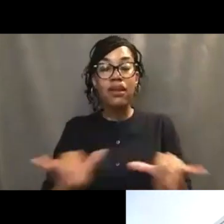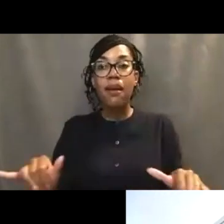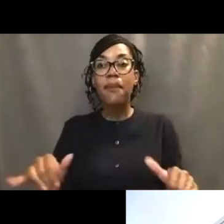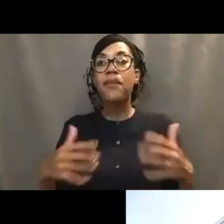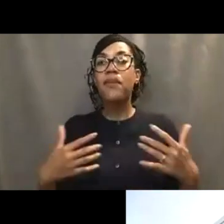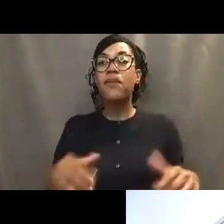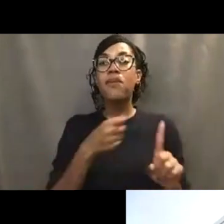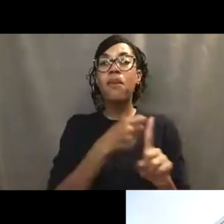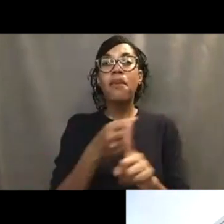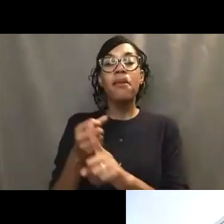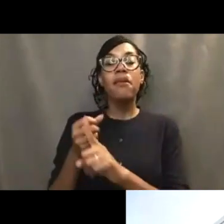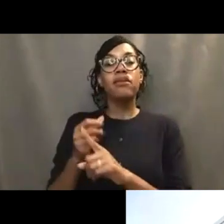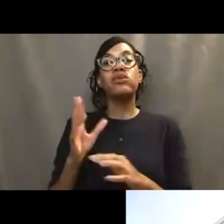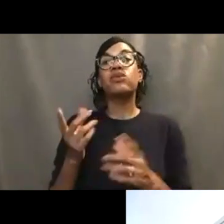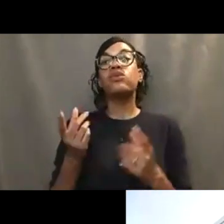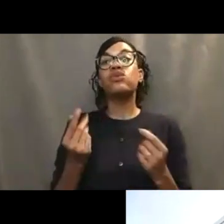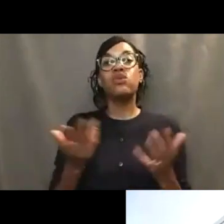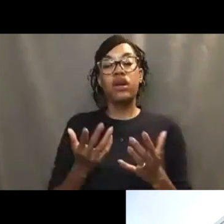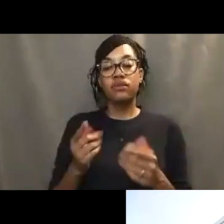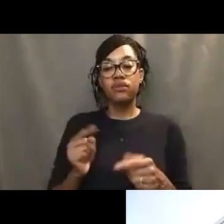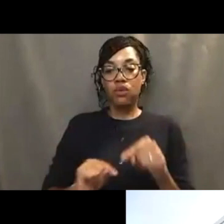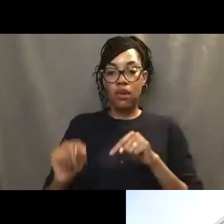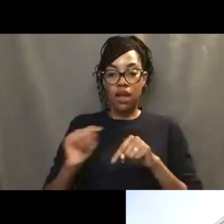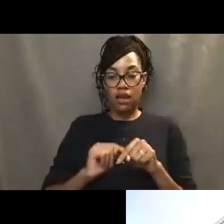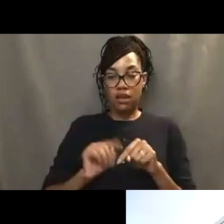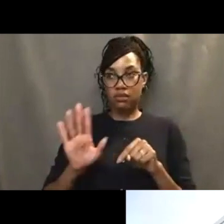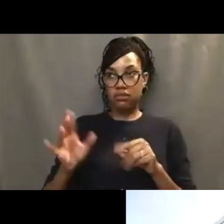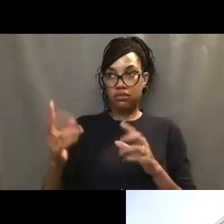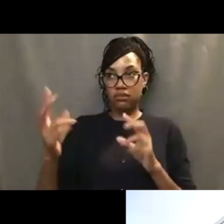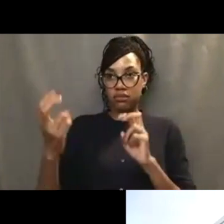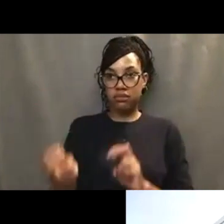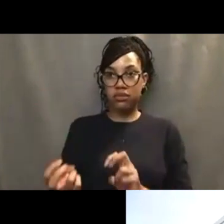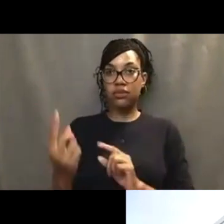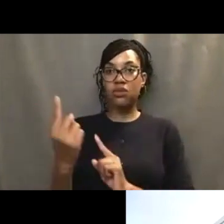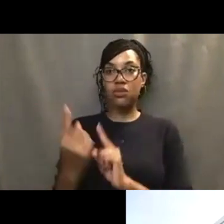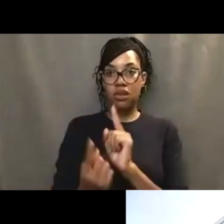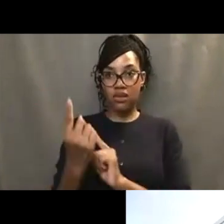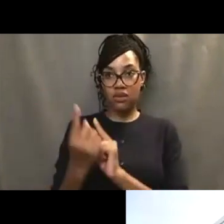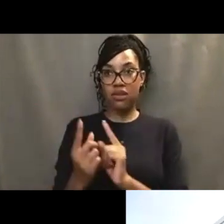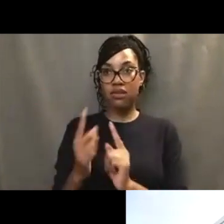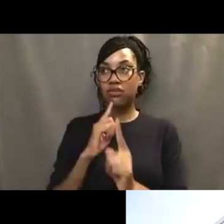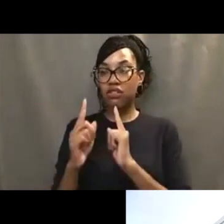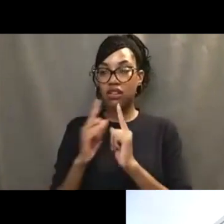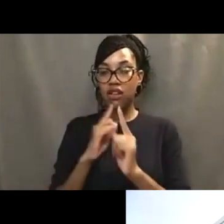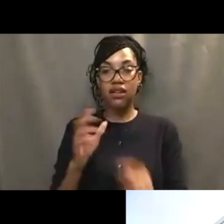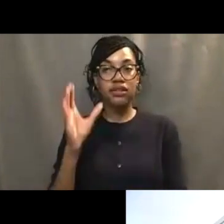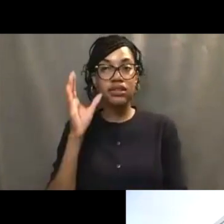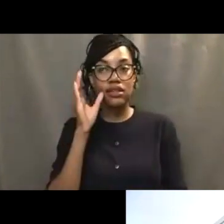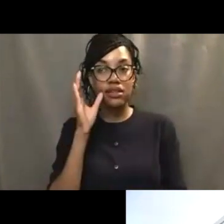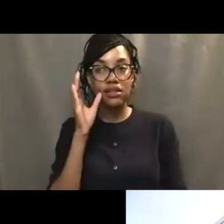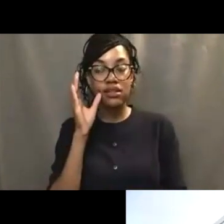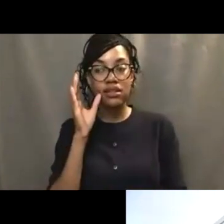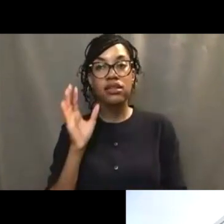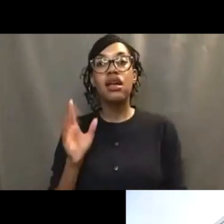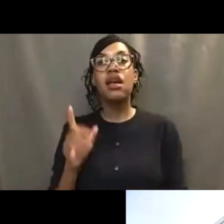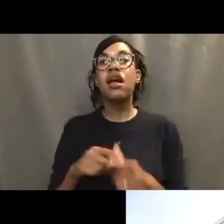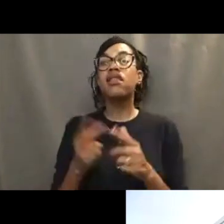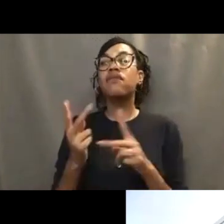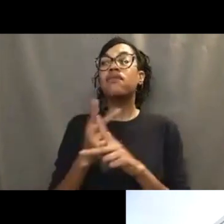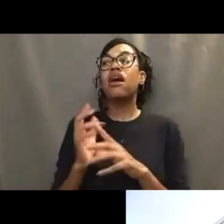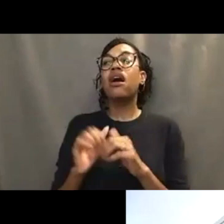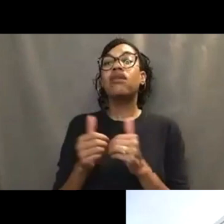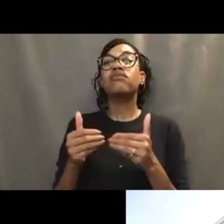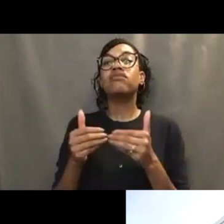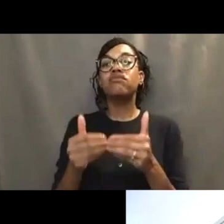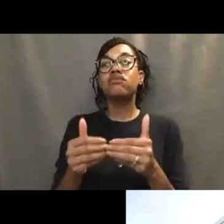to those one-on-one conversations, to hear people out and then talk about how we can move forward